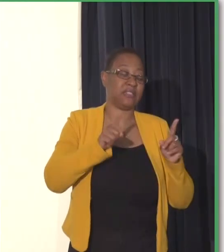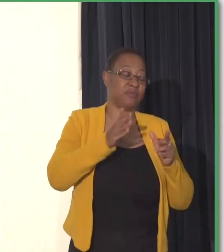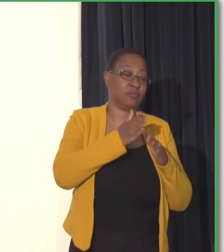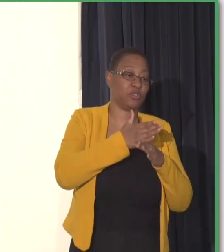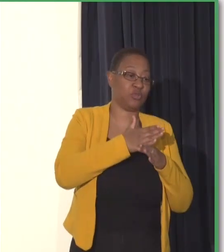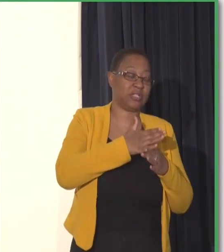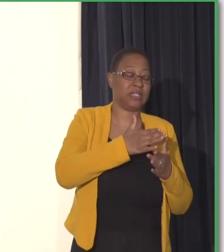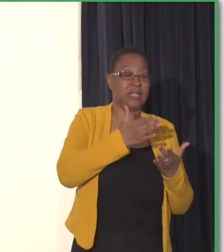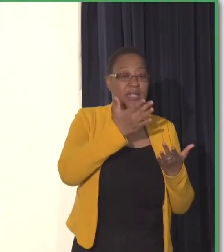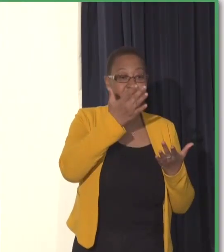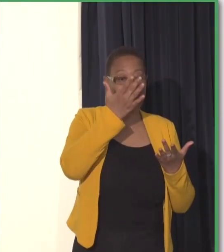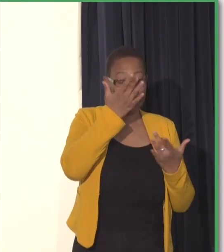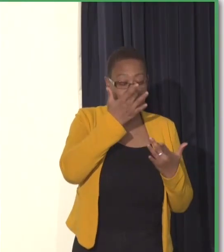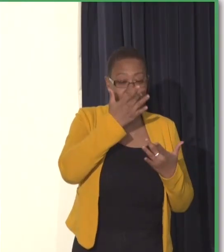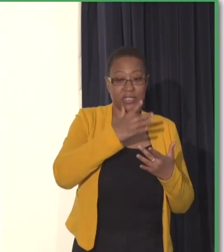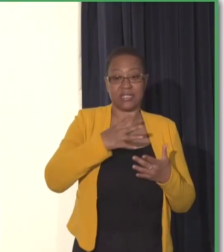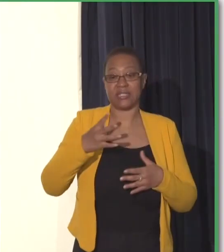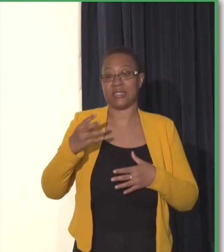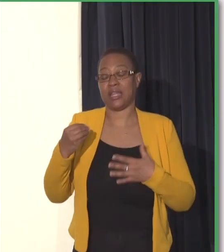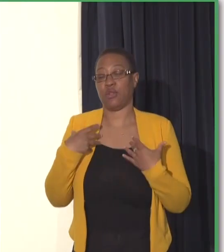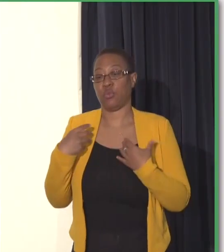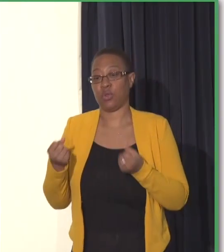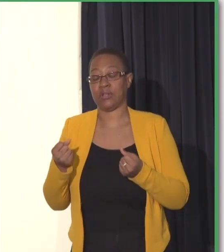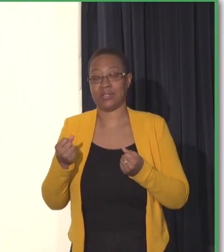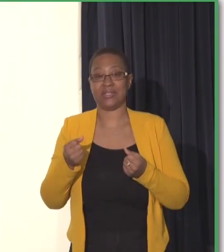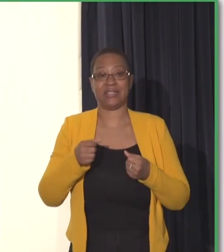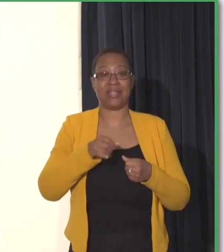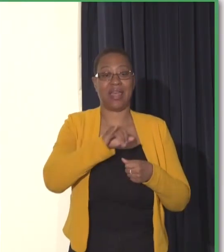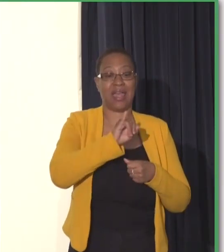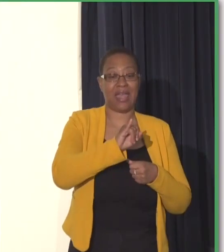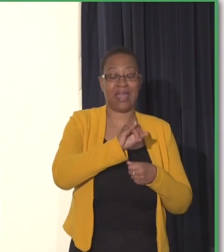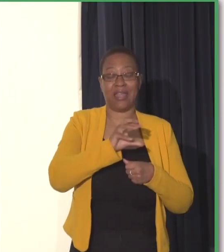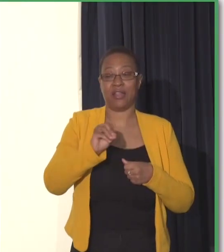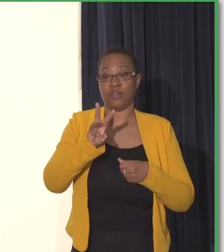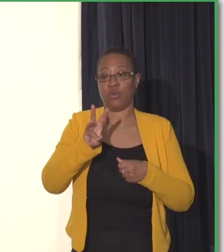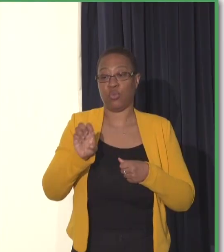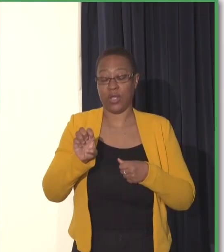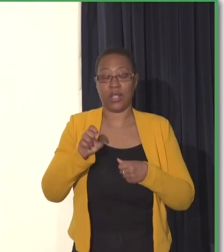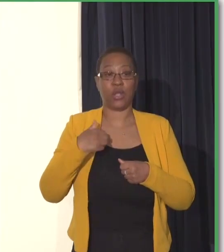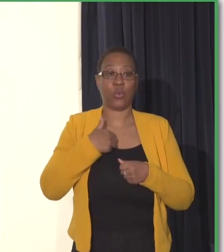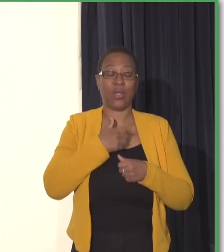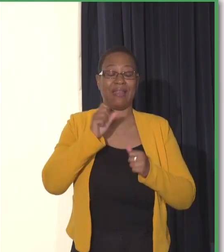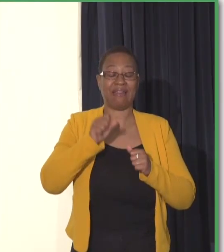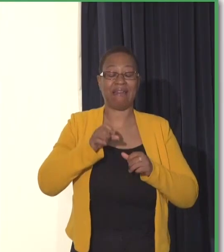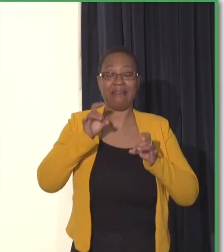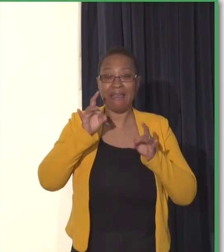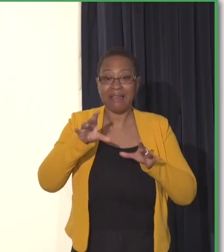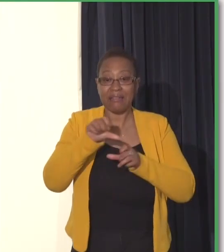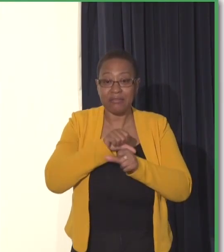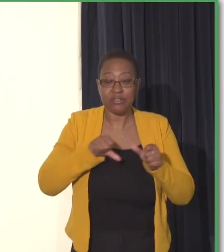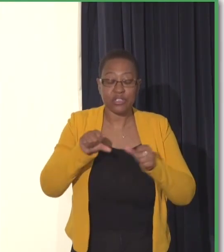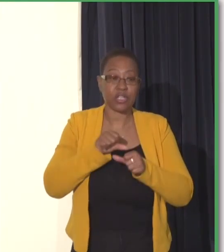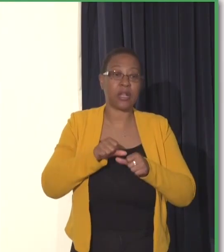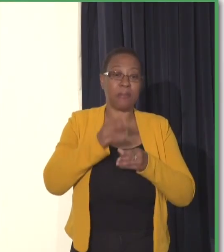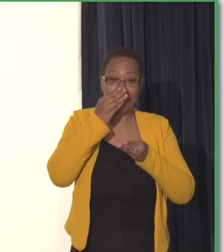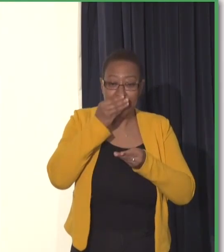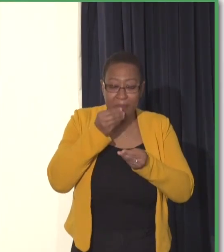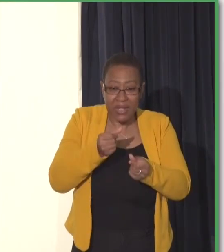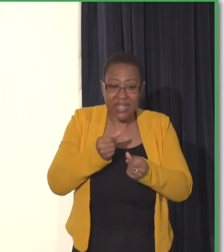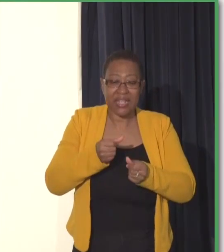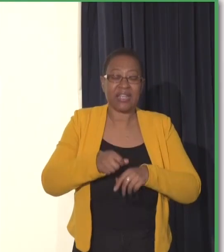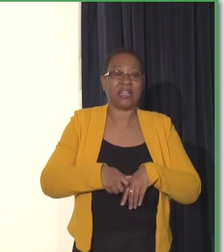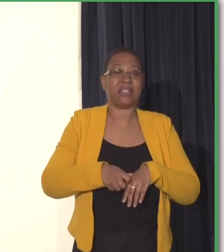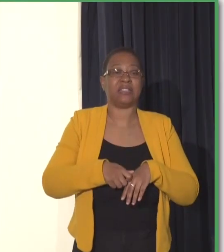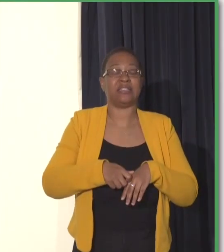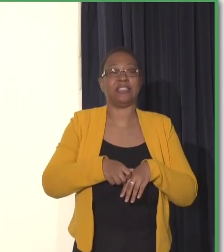is the I and the we. And so we can continue to turn on each other, hate on each other, be